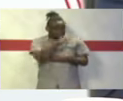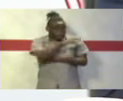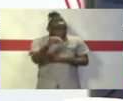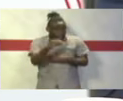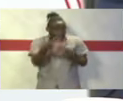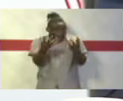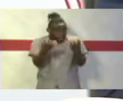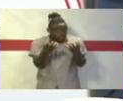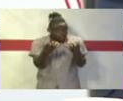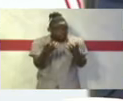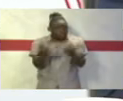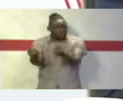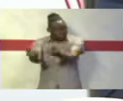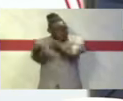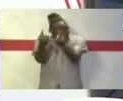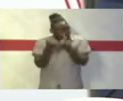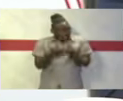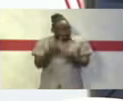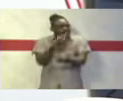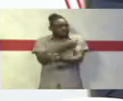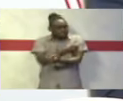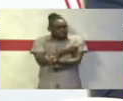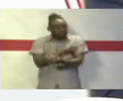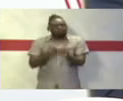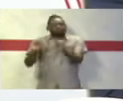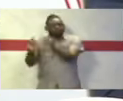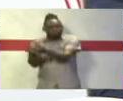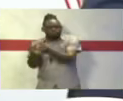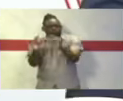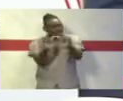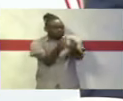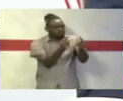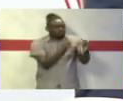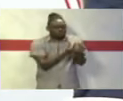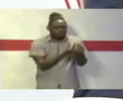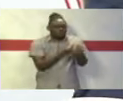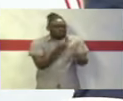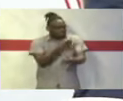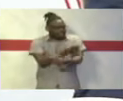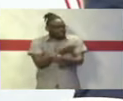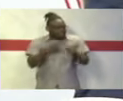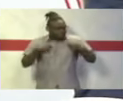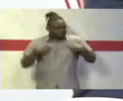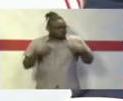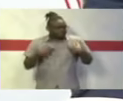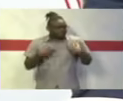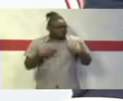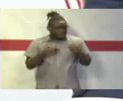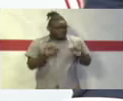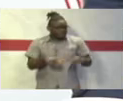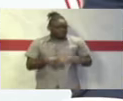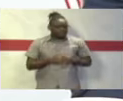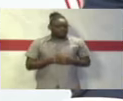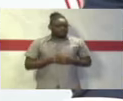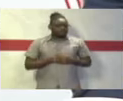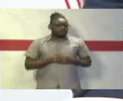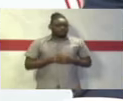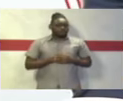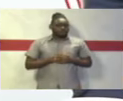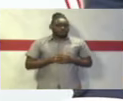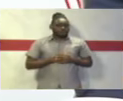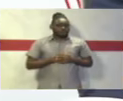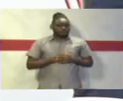662-5579 for your groups or your colleagues within companies and associations and